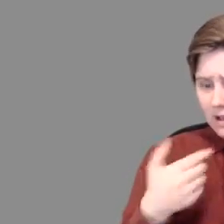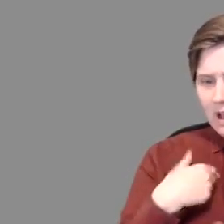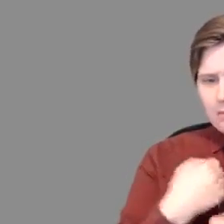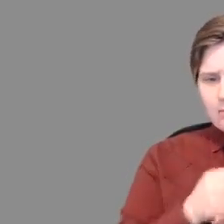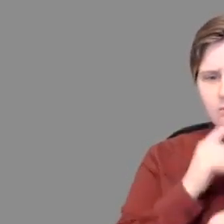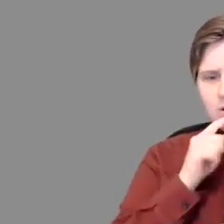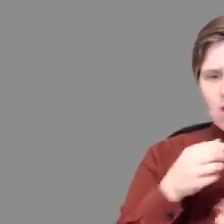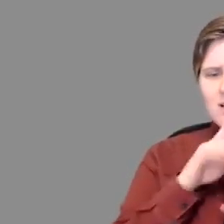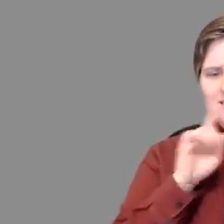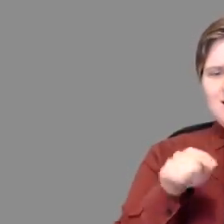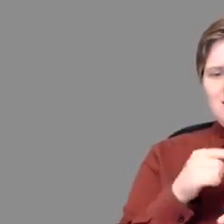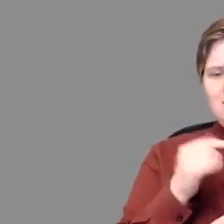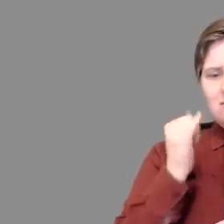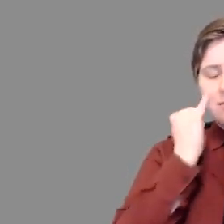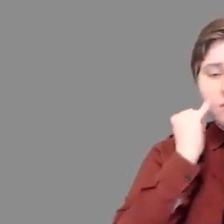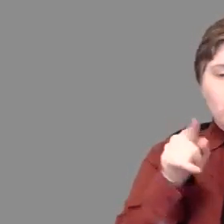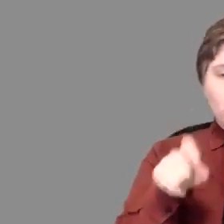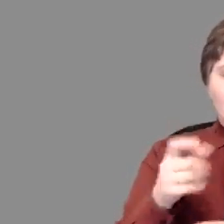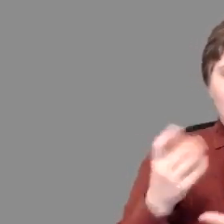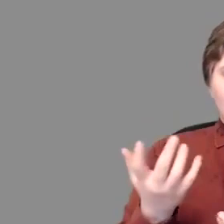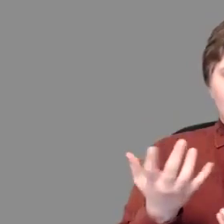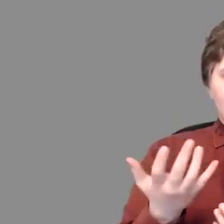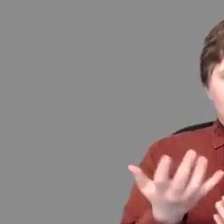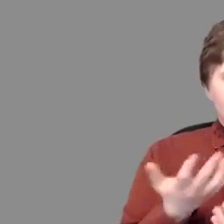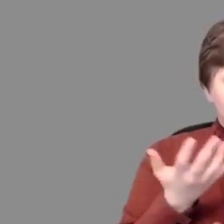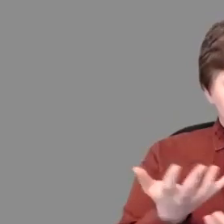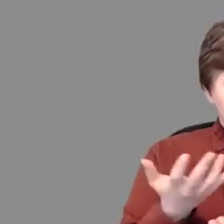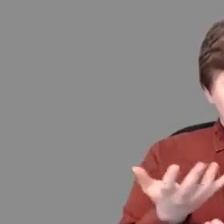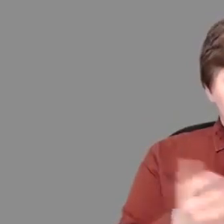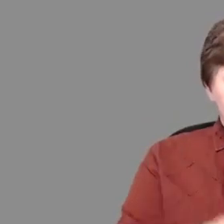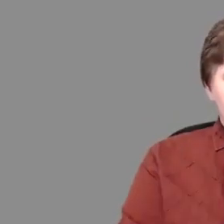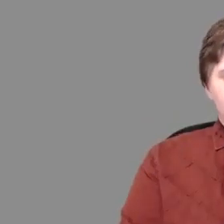sure it gets answered if you need it answered.